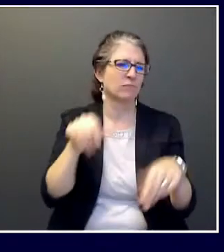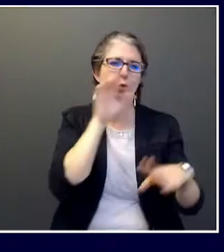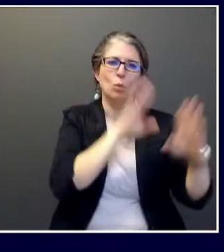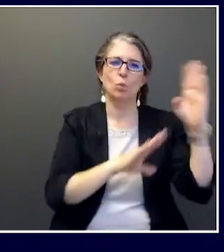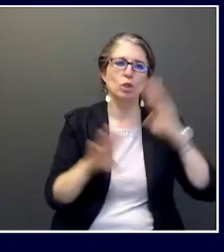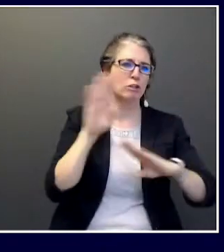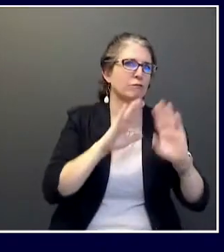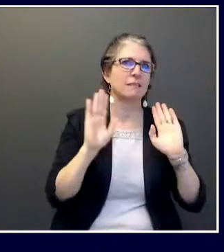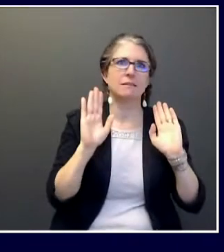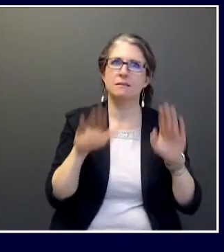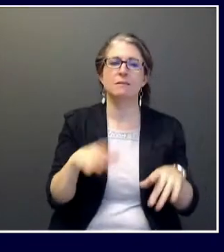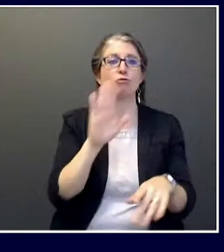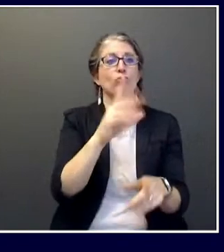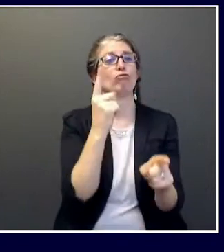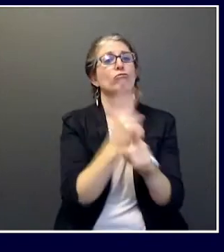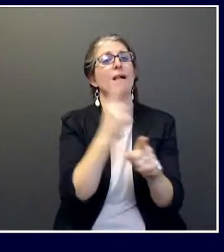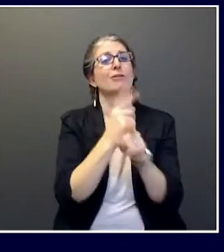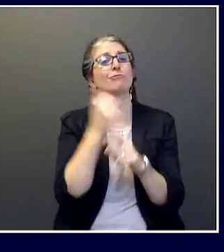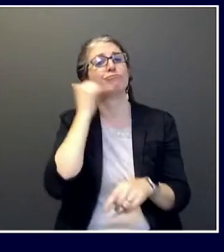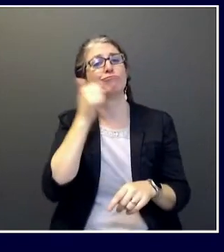Annie from Spectrum News.